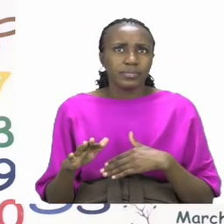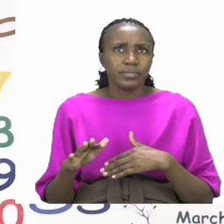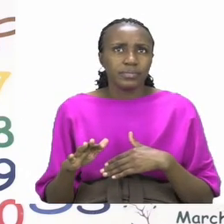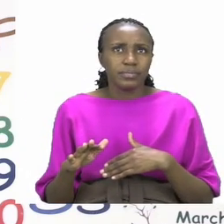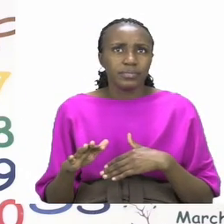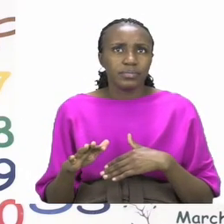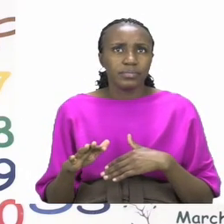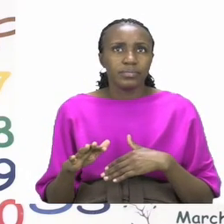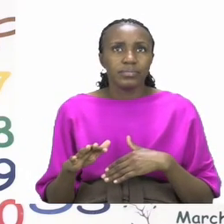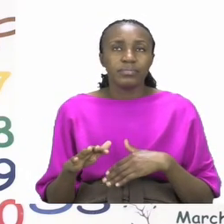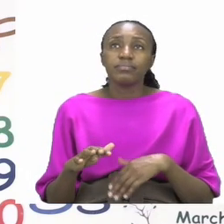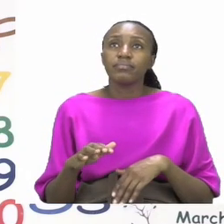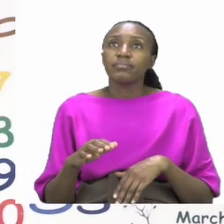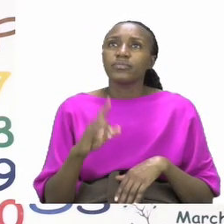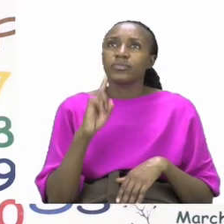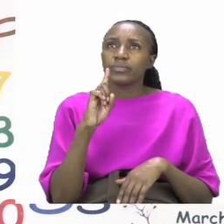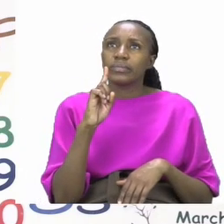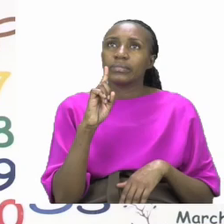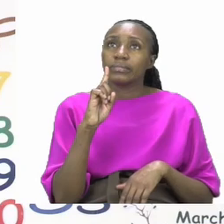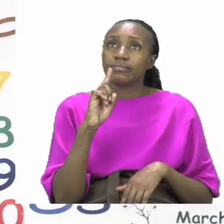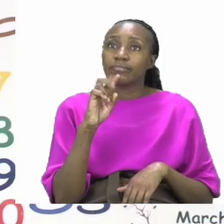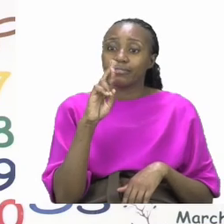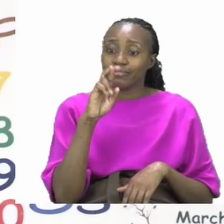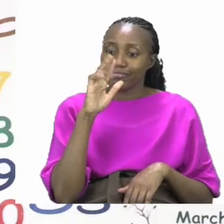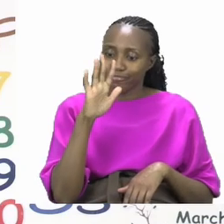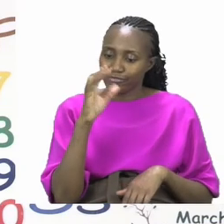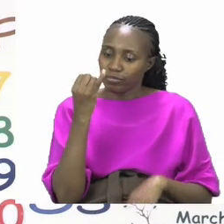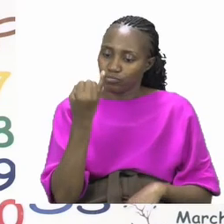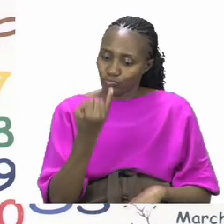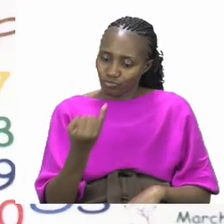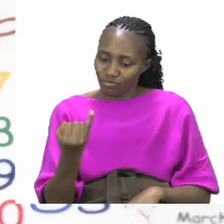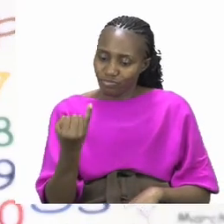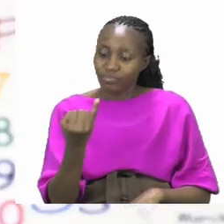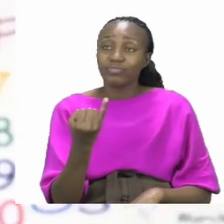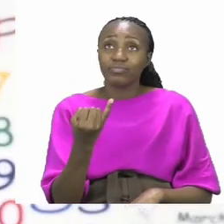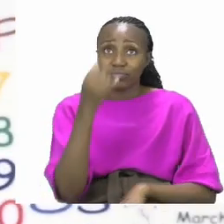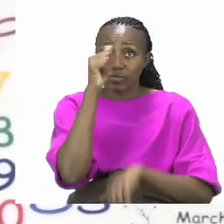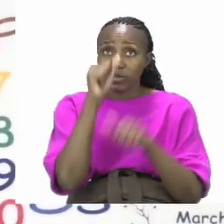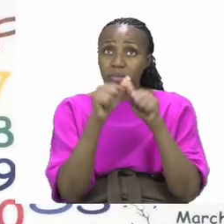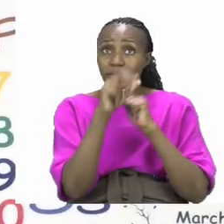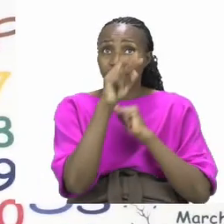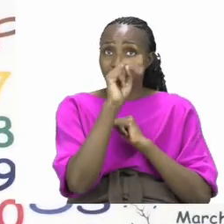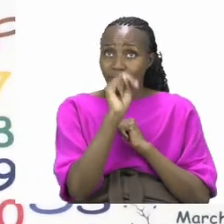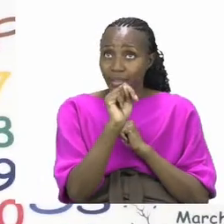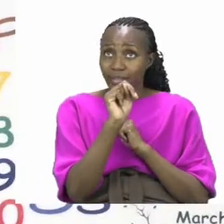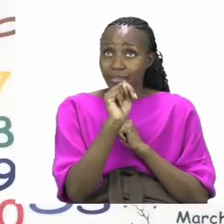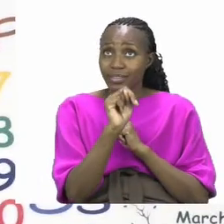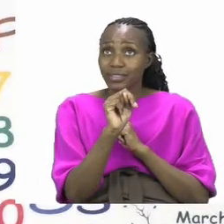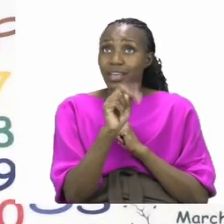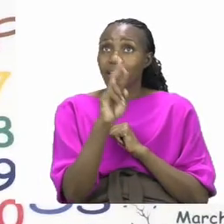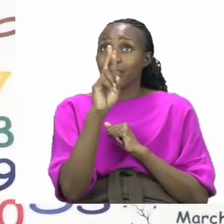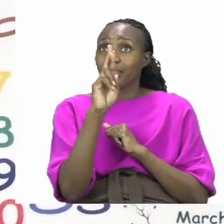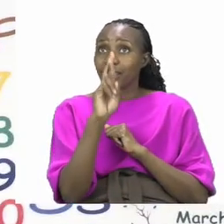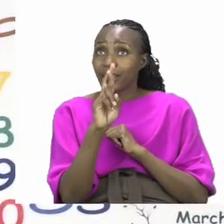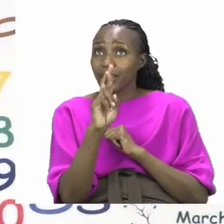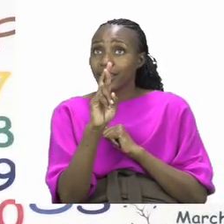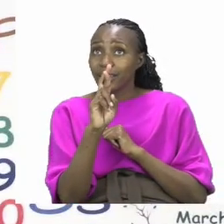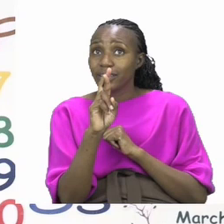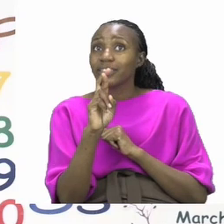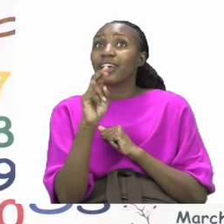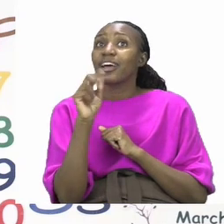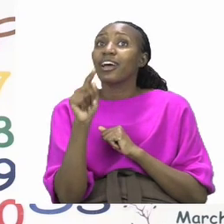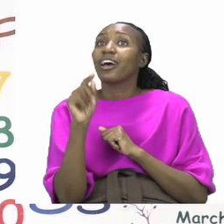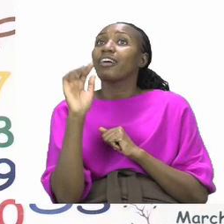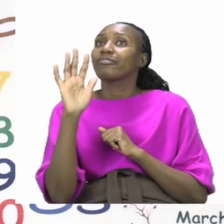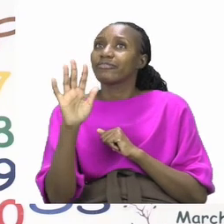one $5 coin. Don't forget your Namibian dollar sign and the number five. Take your time, boys